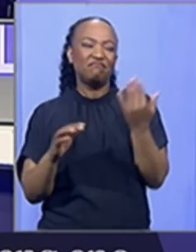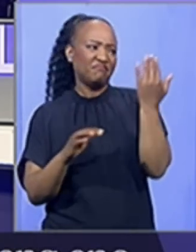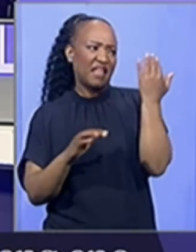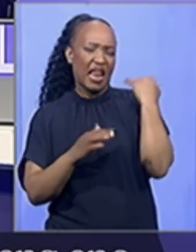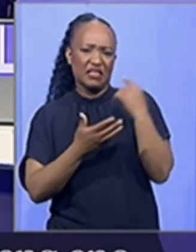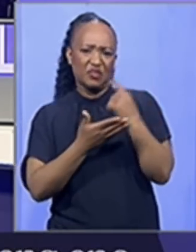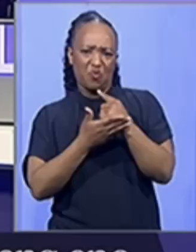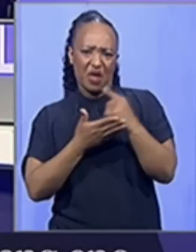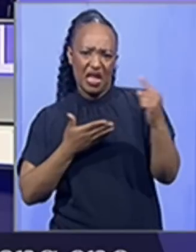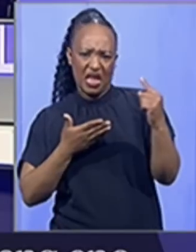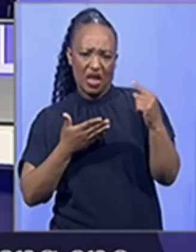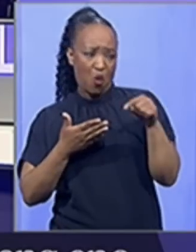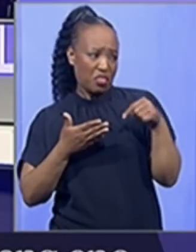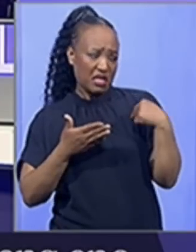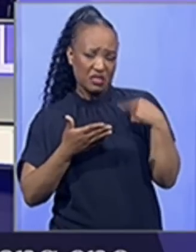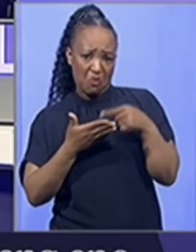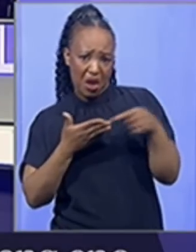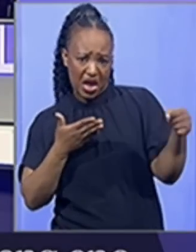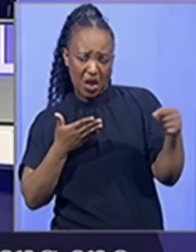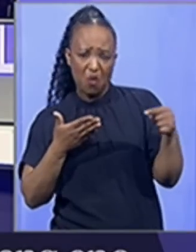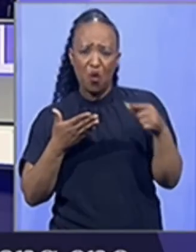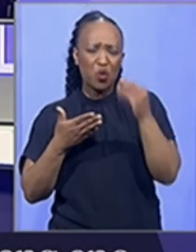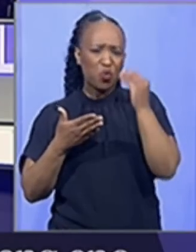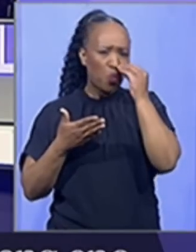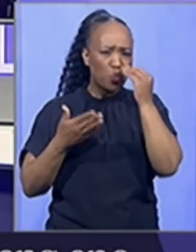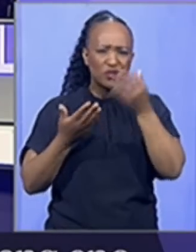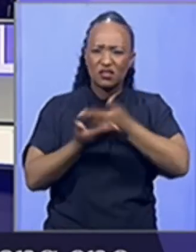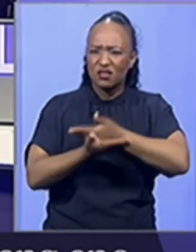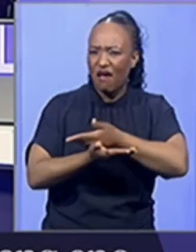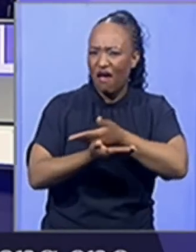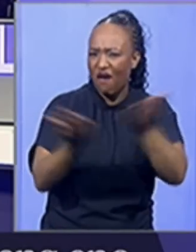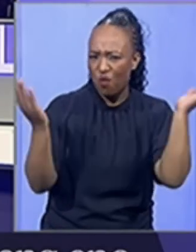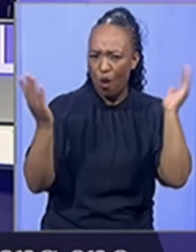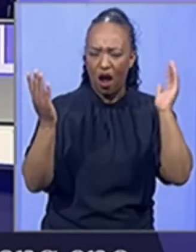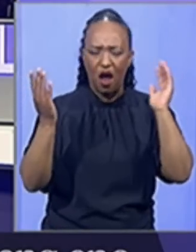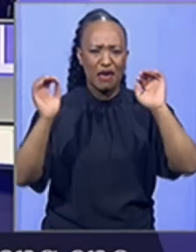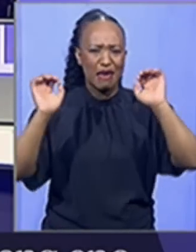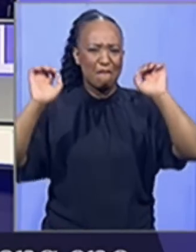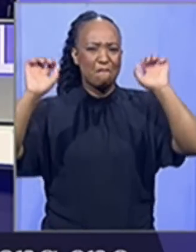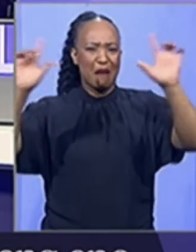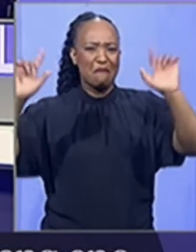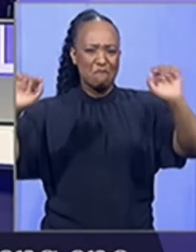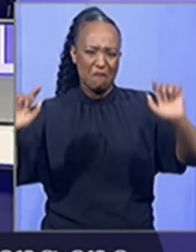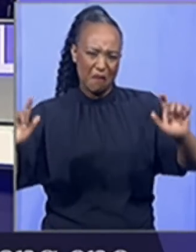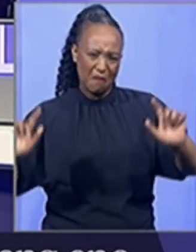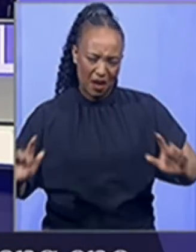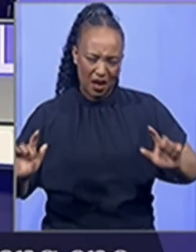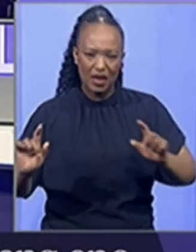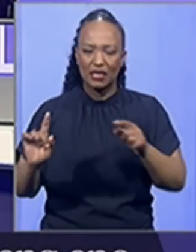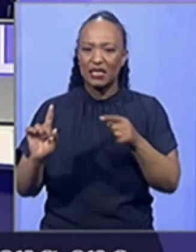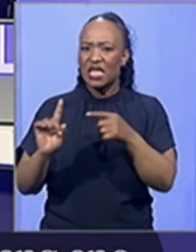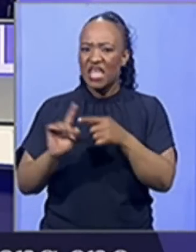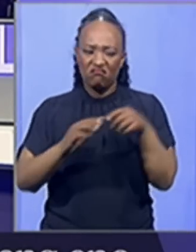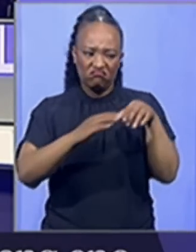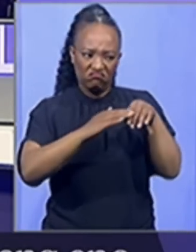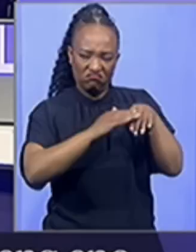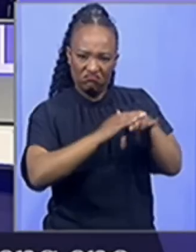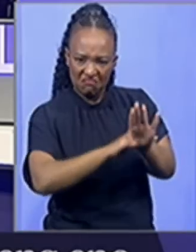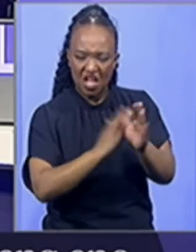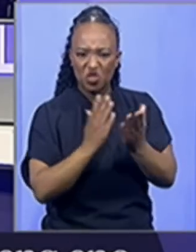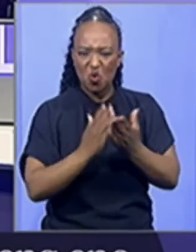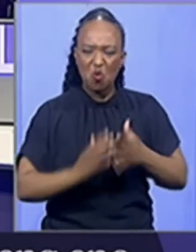eno morago ga kgatiso ya mafaratlhatlha mo a tlhagelelang le bangwe ba ba latofadiwa ba tsena ka dikgoka le go